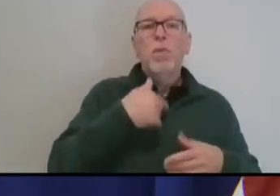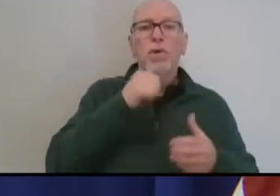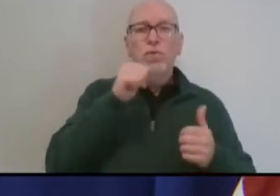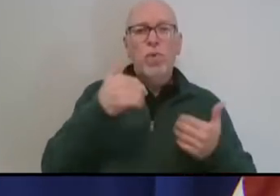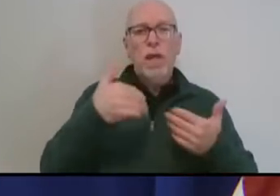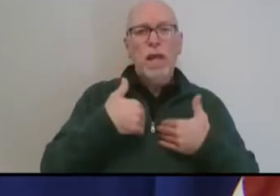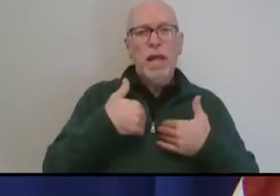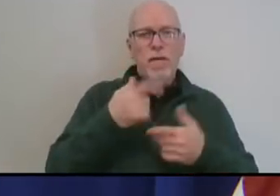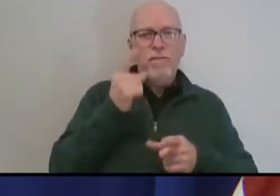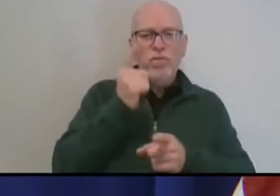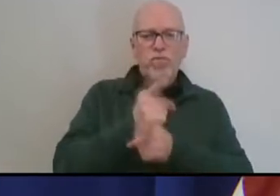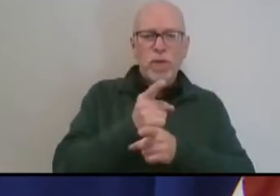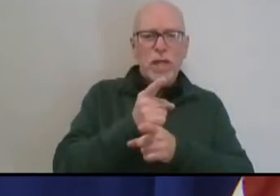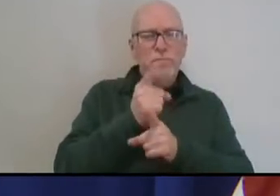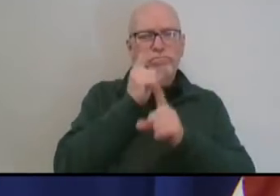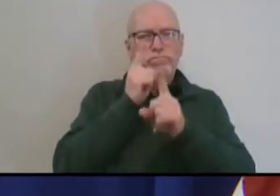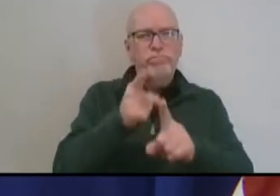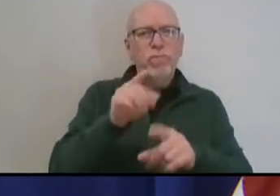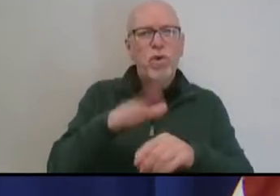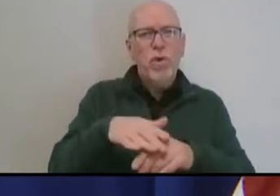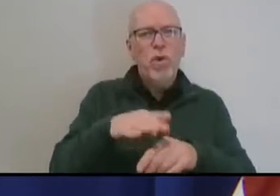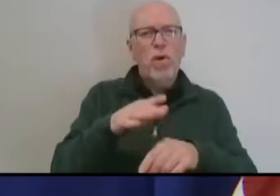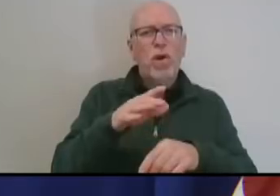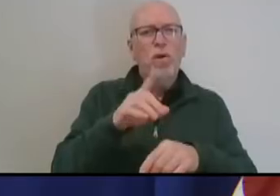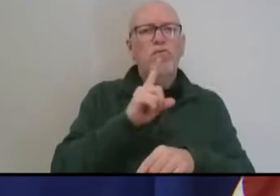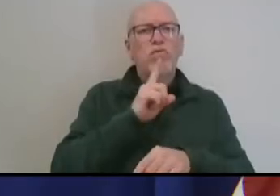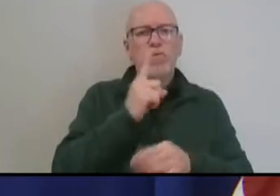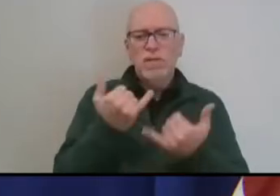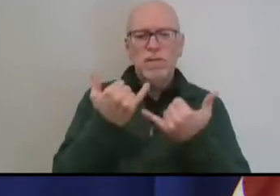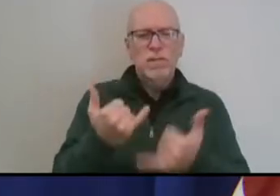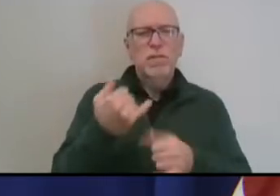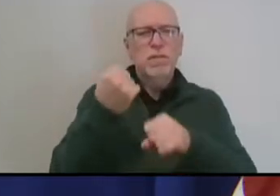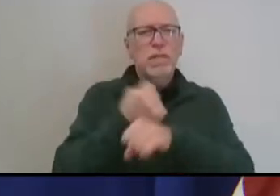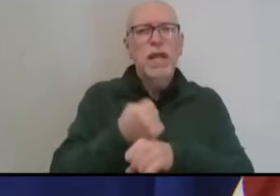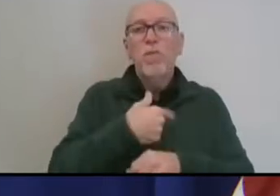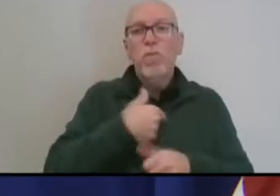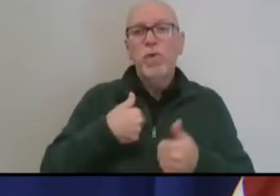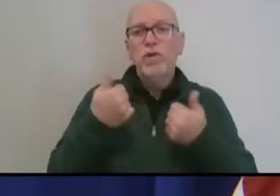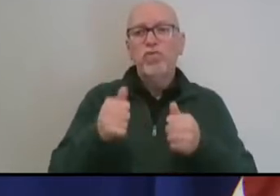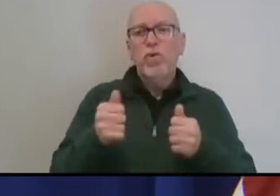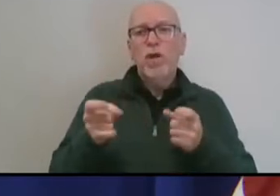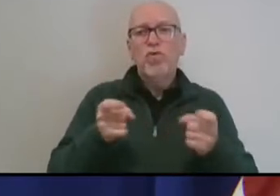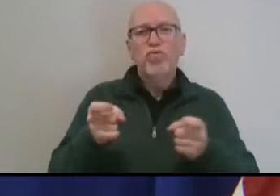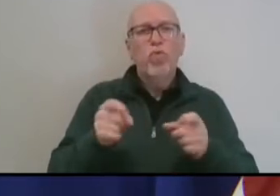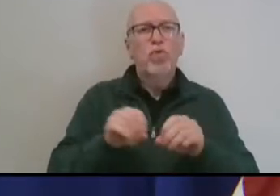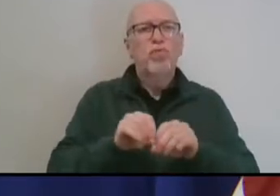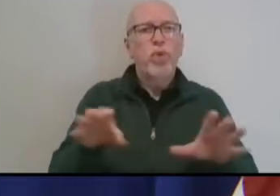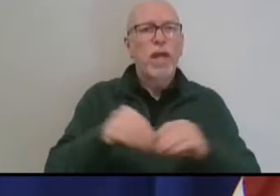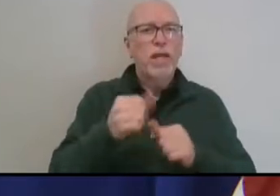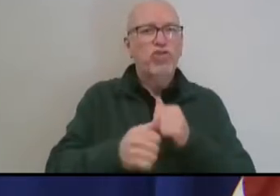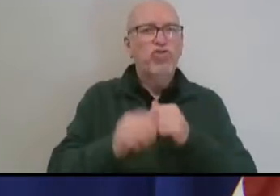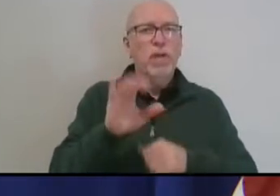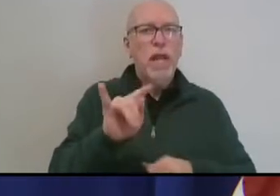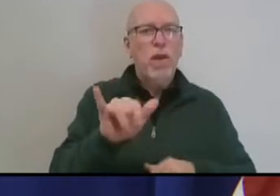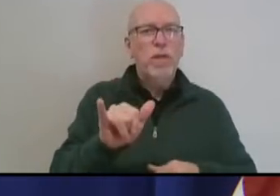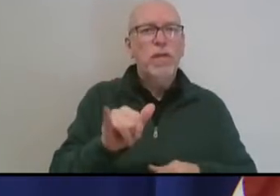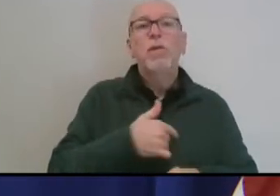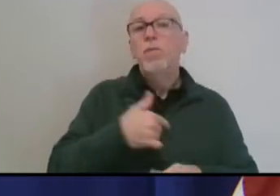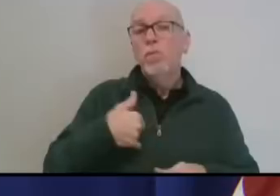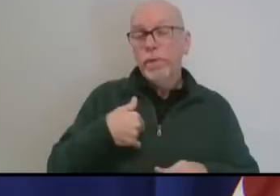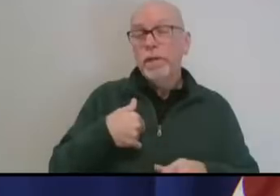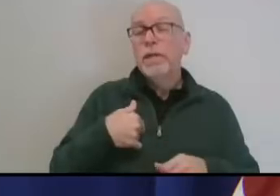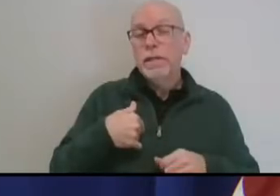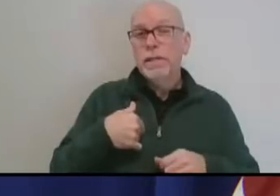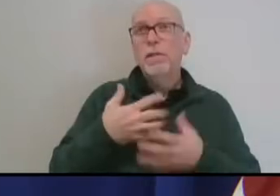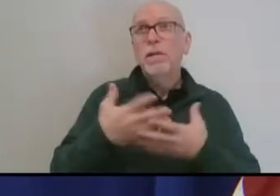or eyes on real-time data, and we're trying to control spread in our counties. And we've put a lot of effort in over